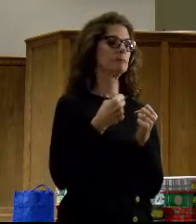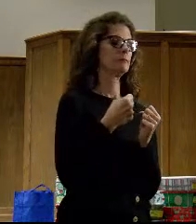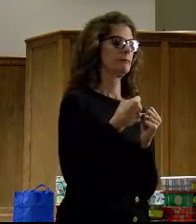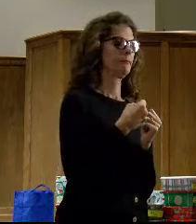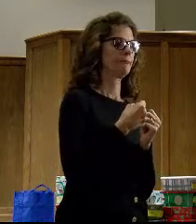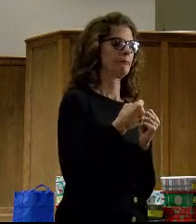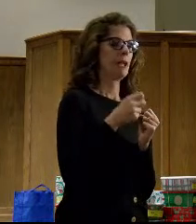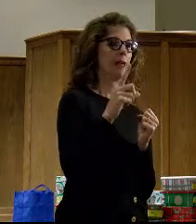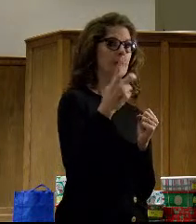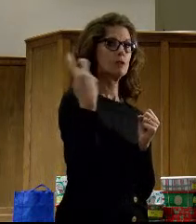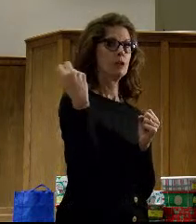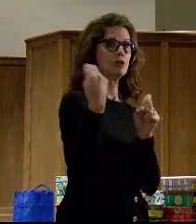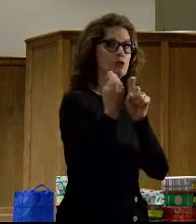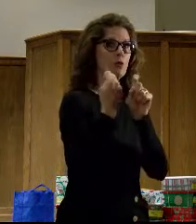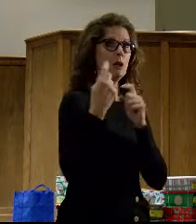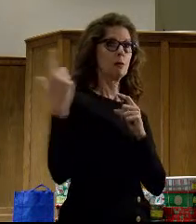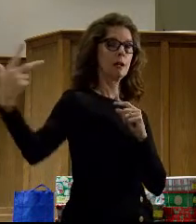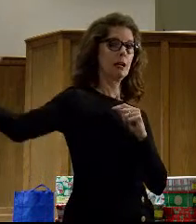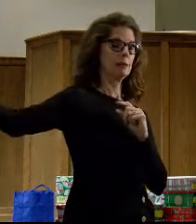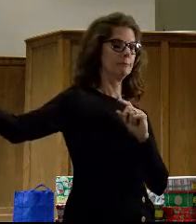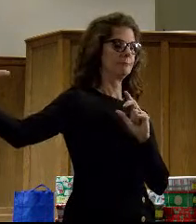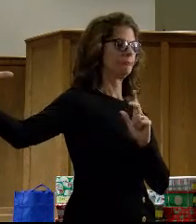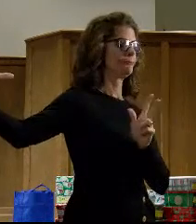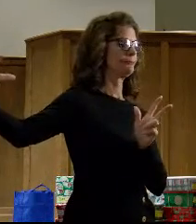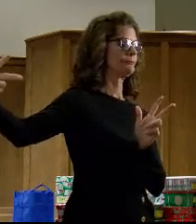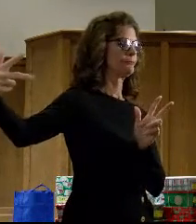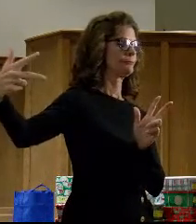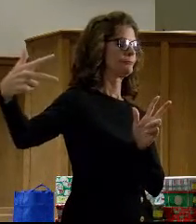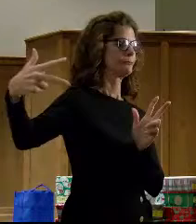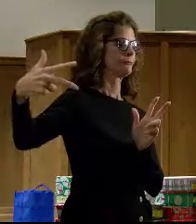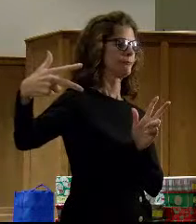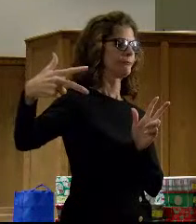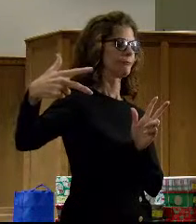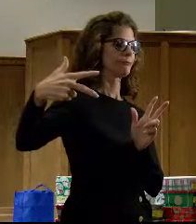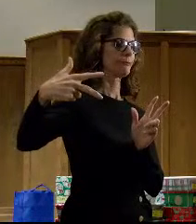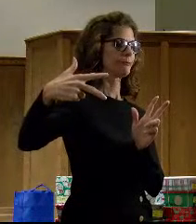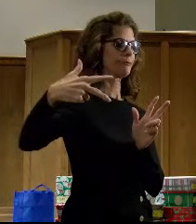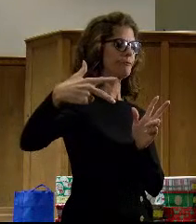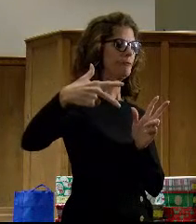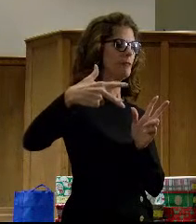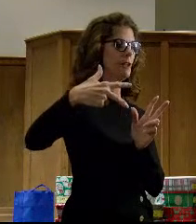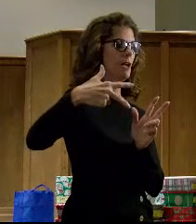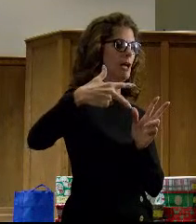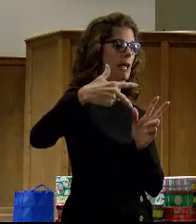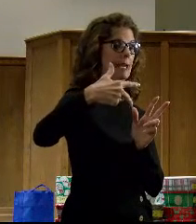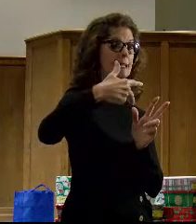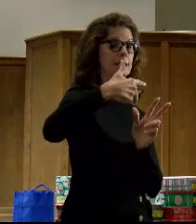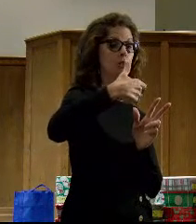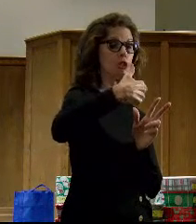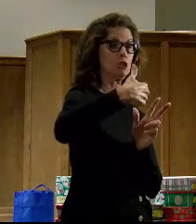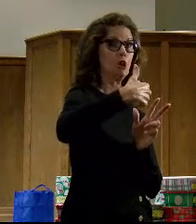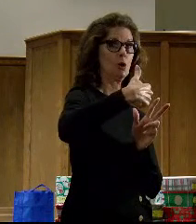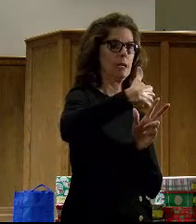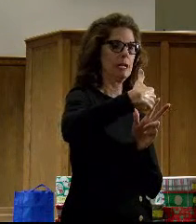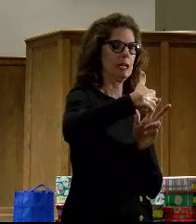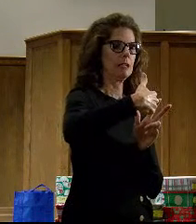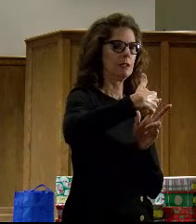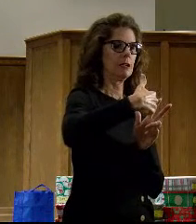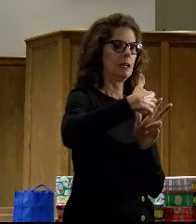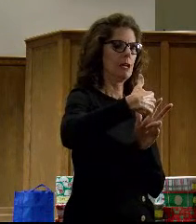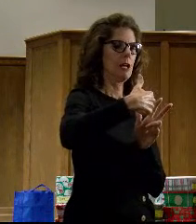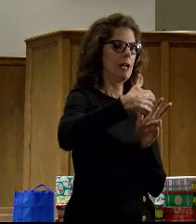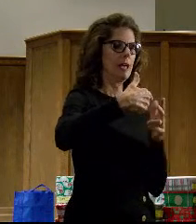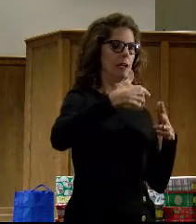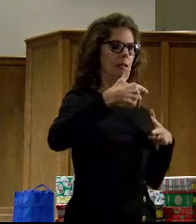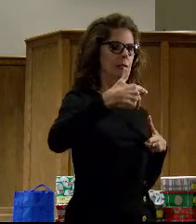on Boulevard, and he's actually turning right into the same side street that I'm coming out of. And as I come up to